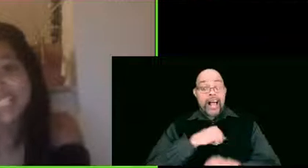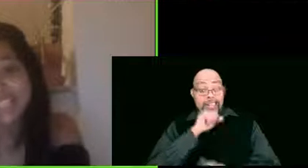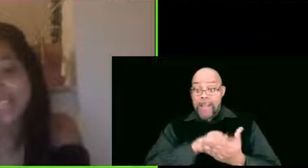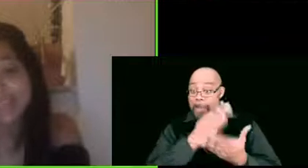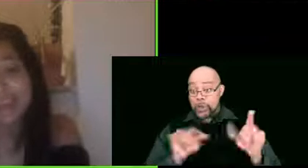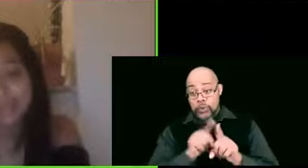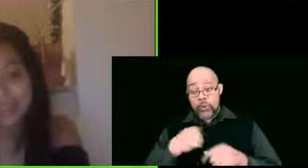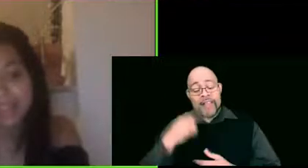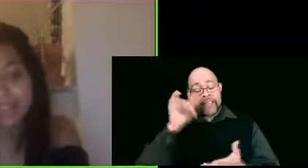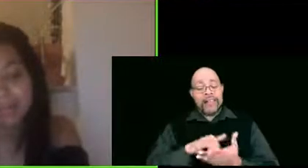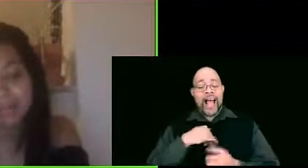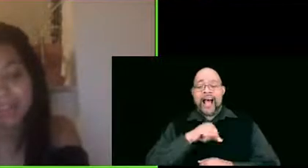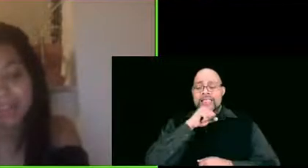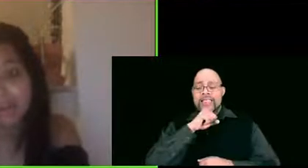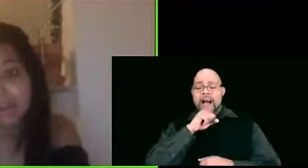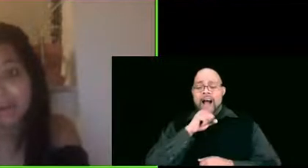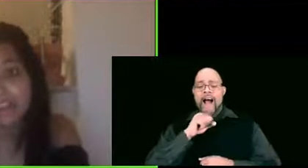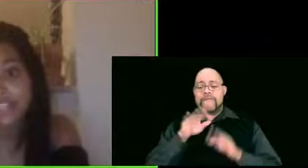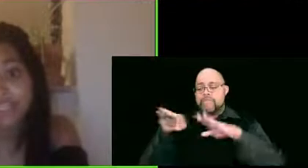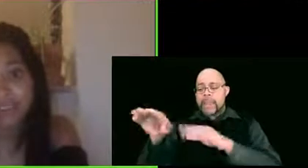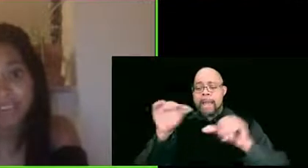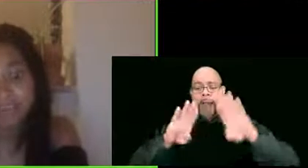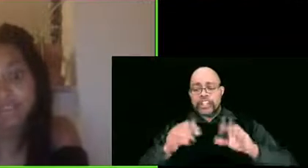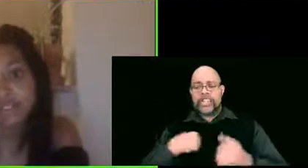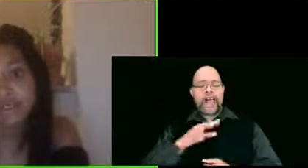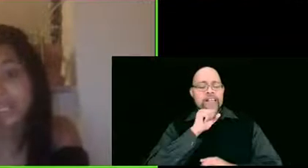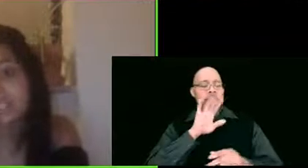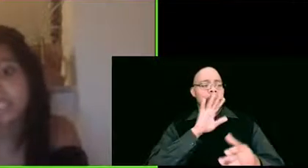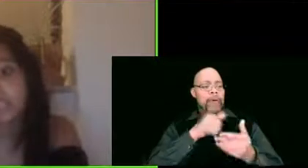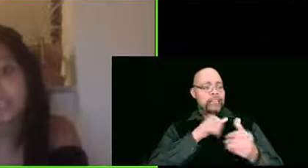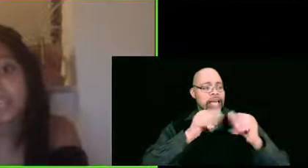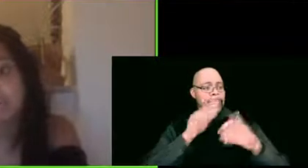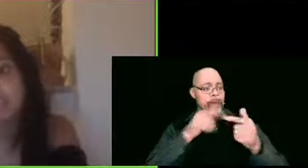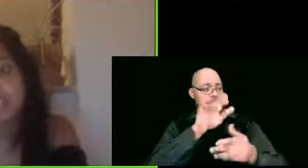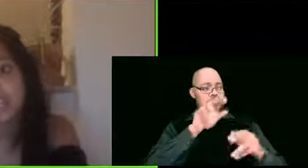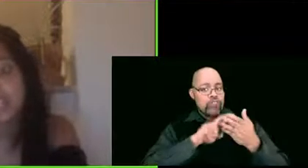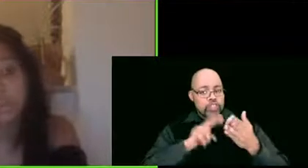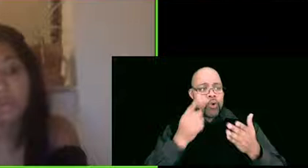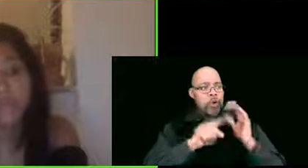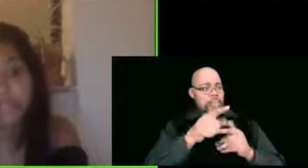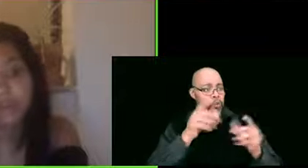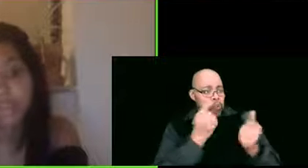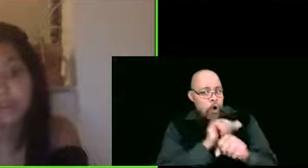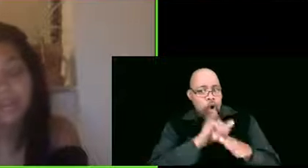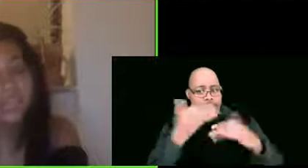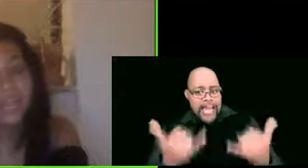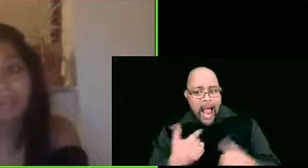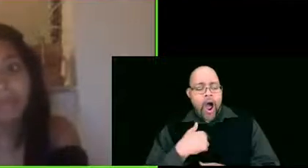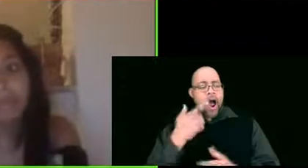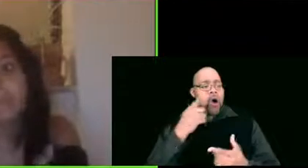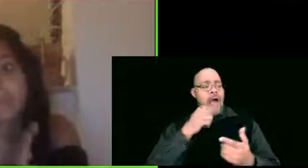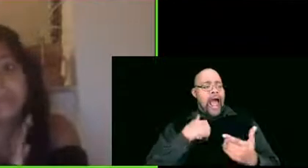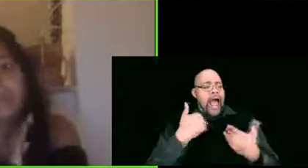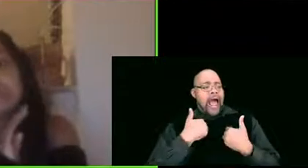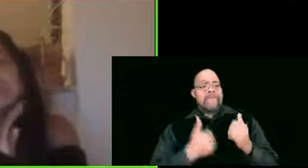But I actually love that part as well. I think I love marine biology. So I love being able to talk to scientists about their newest research, about what they're working on now. And